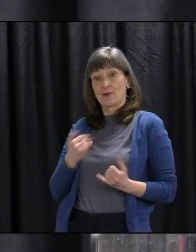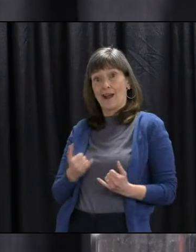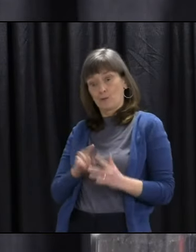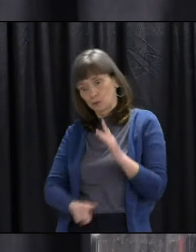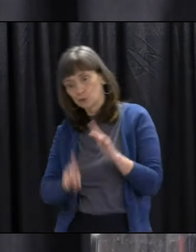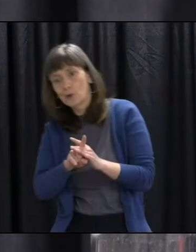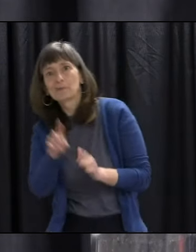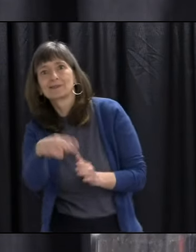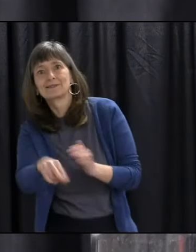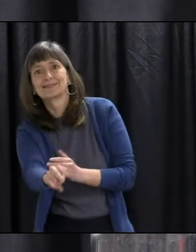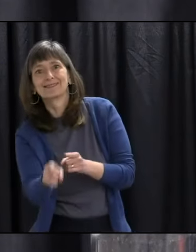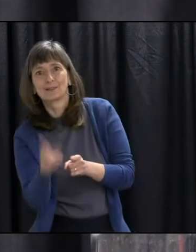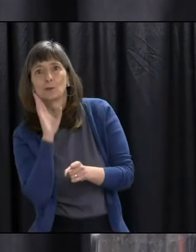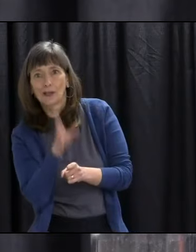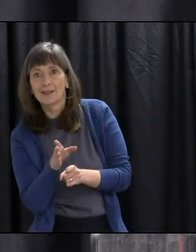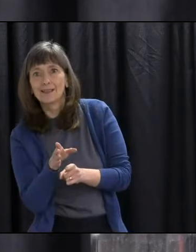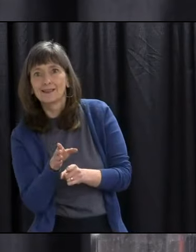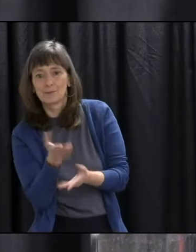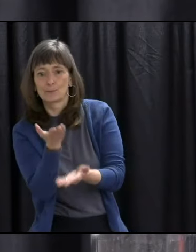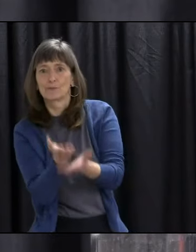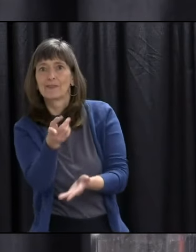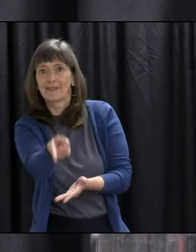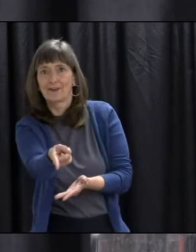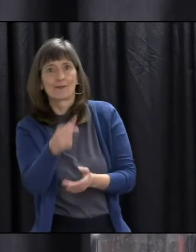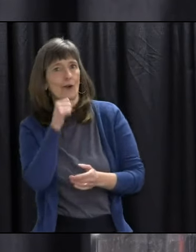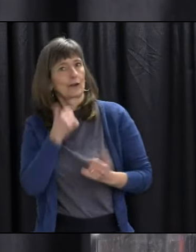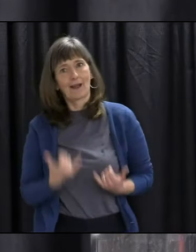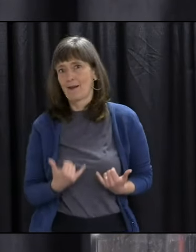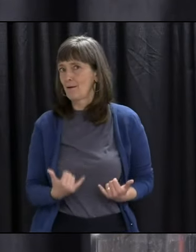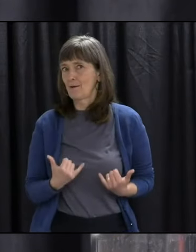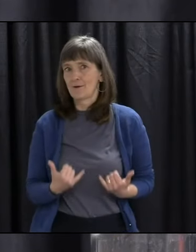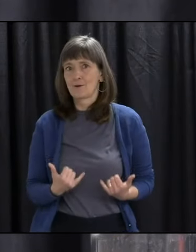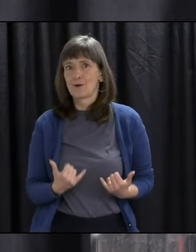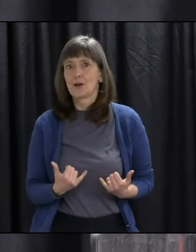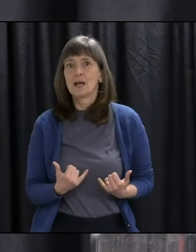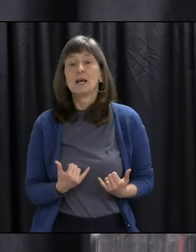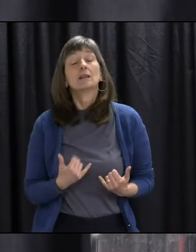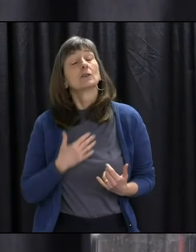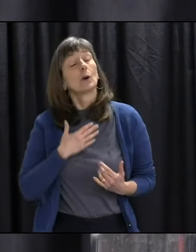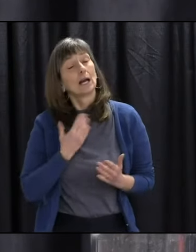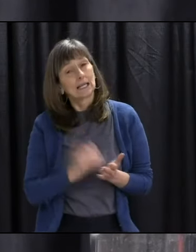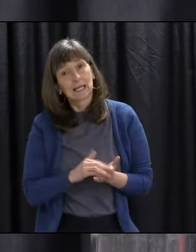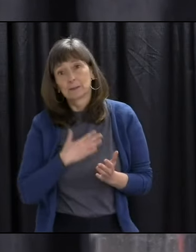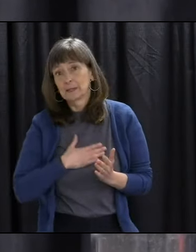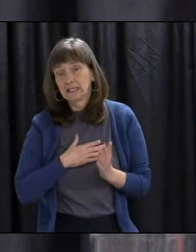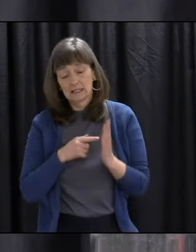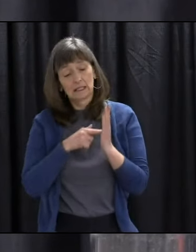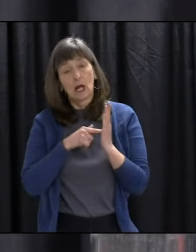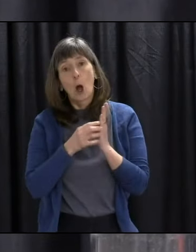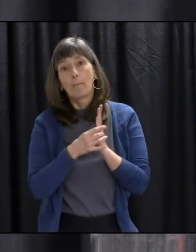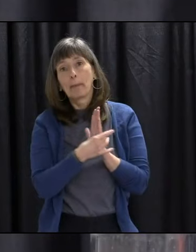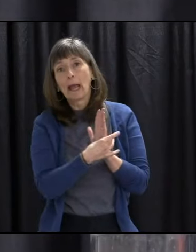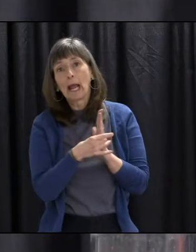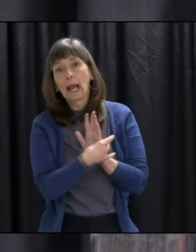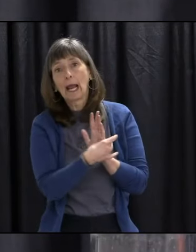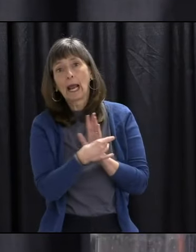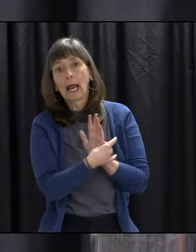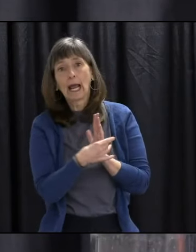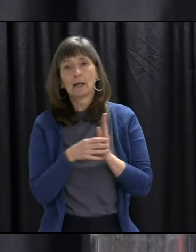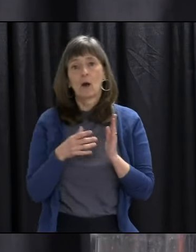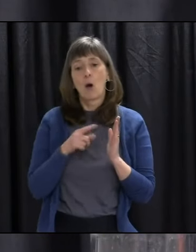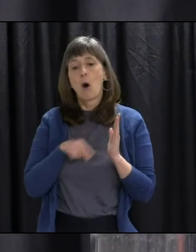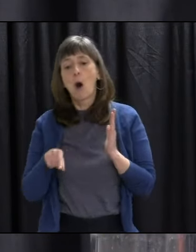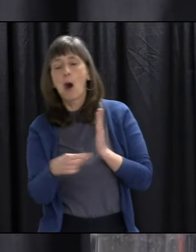say today that I haven't said before is please stop looking for loopholes if you are. Thank you to those who have